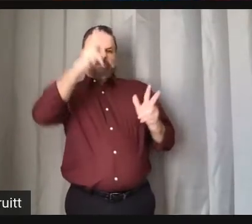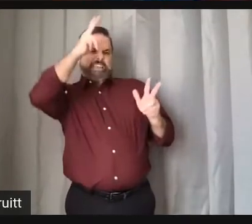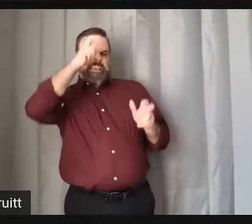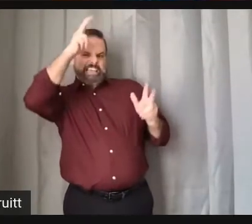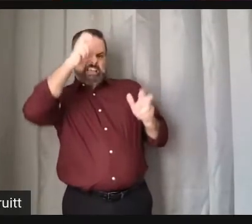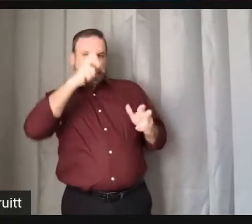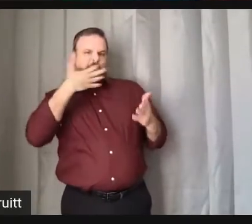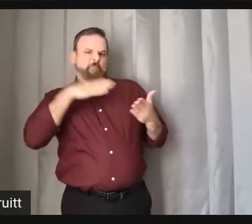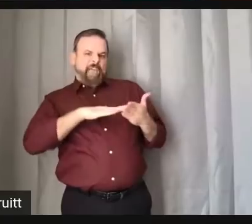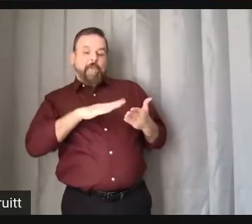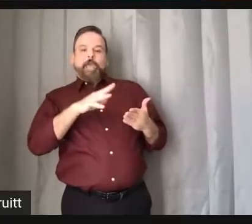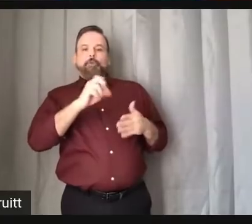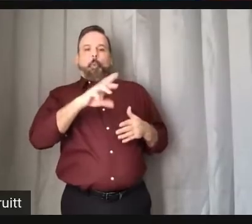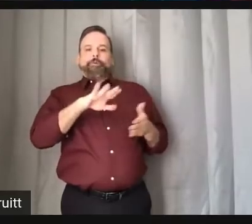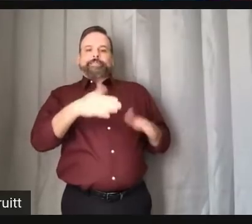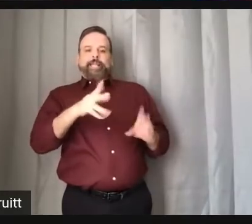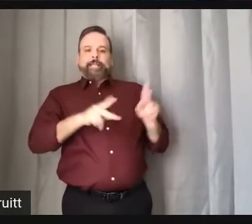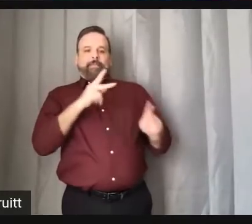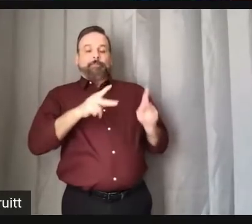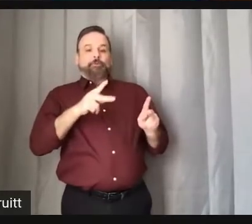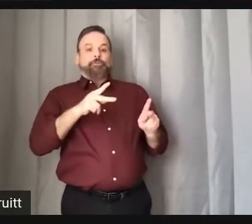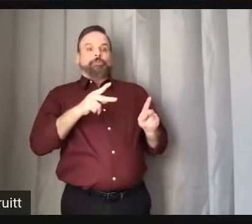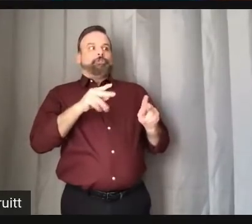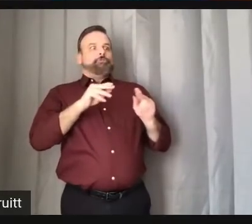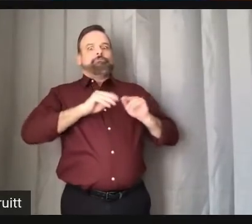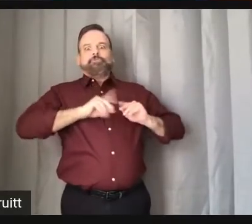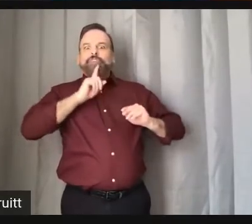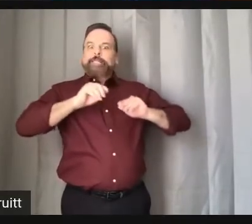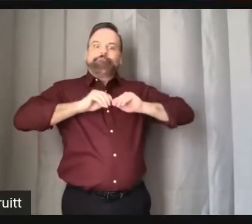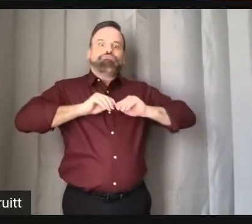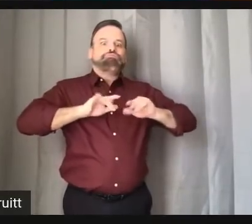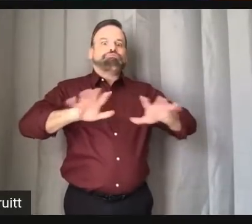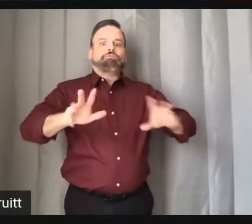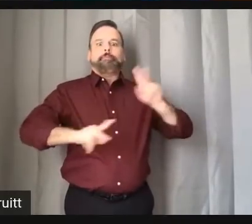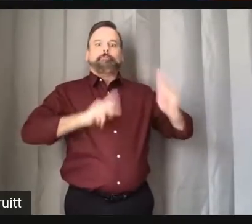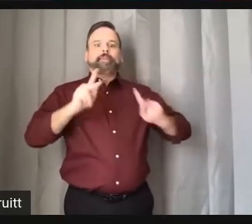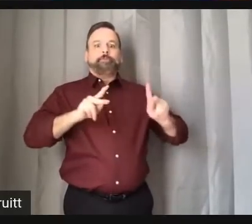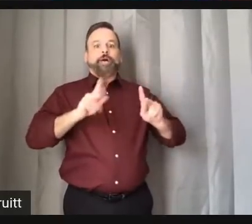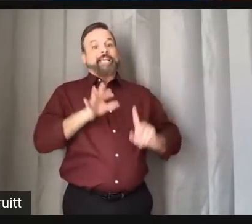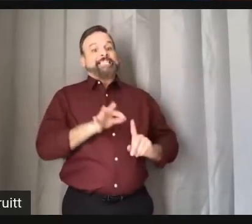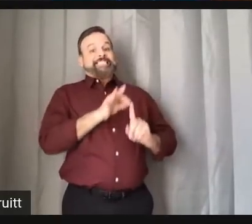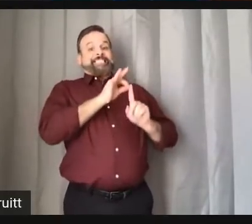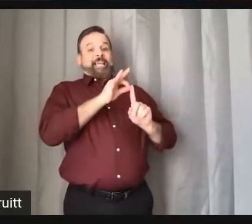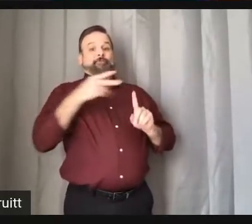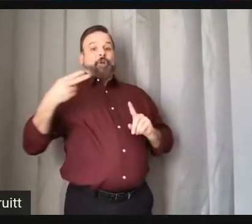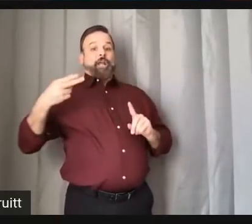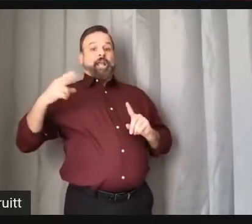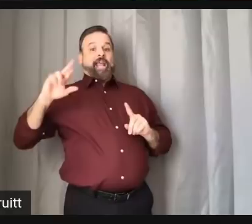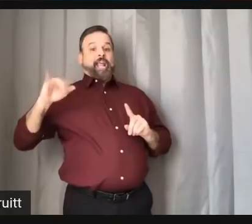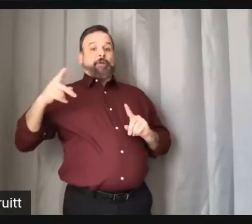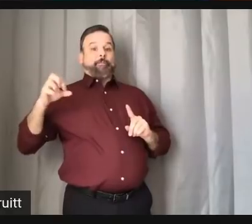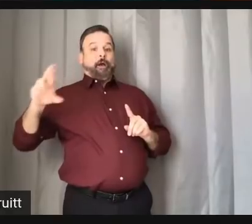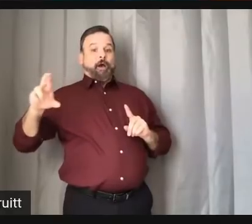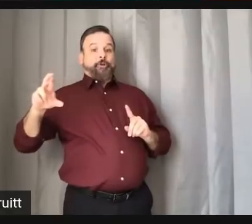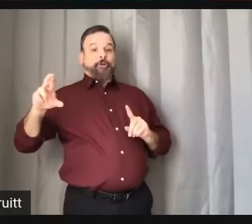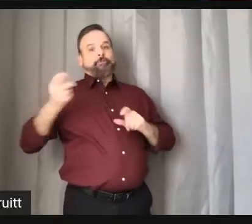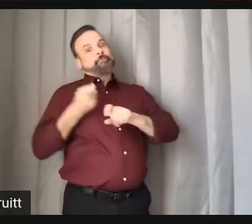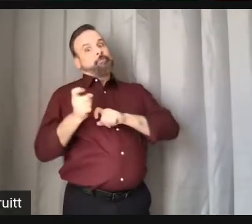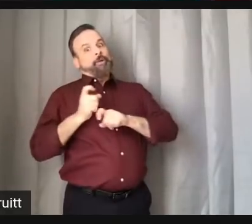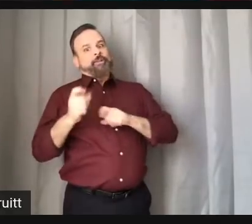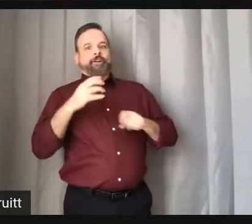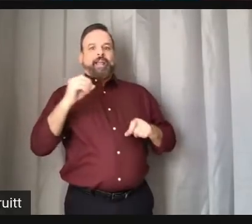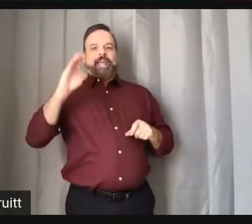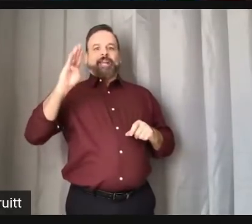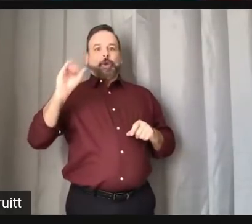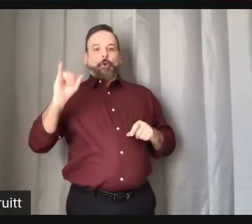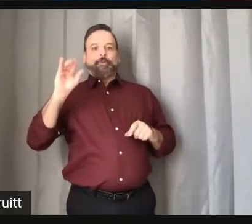or the dead, you know, because like it's so prevalent that we just like basically, except for like Harry Potter, and his parents, spoiler, and like Obi-Wan